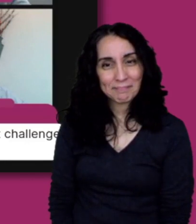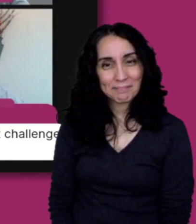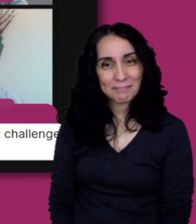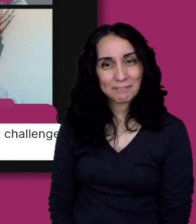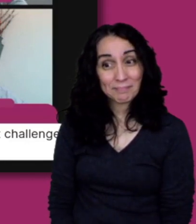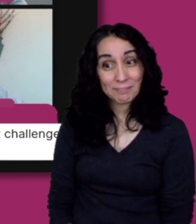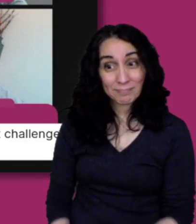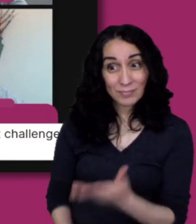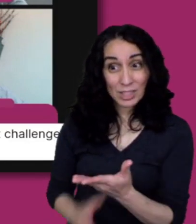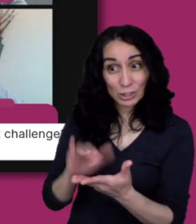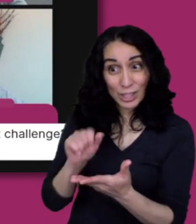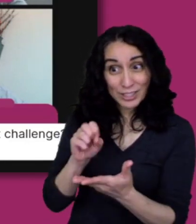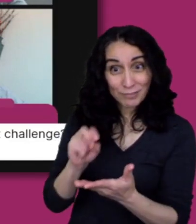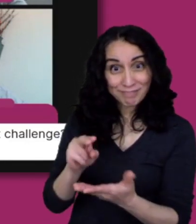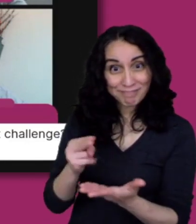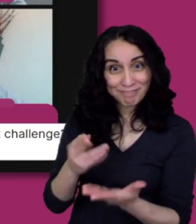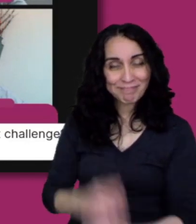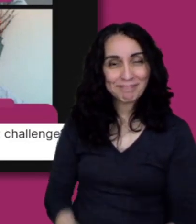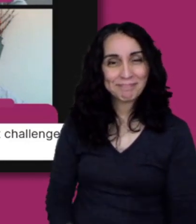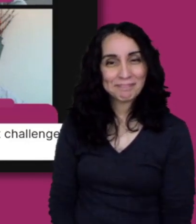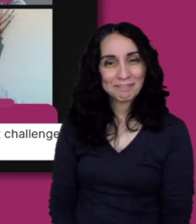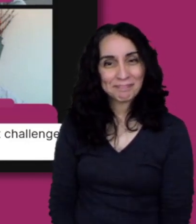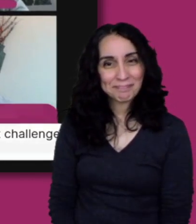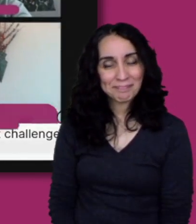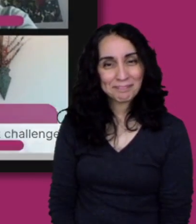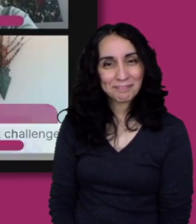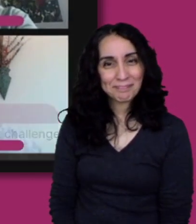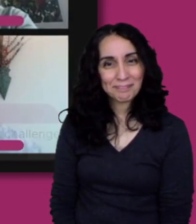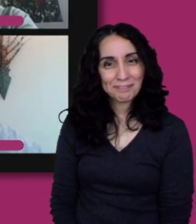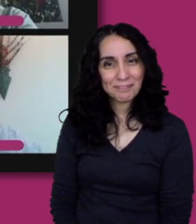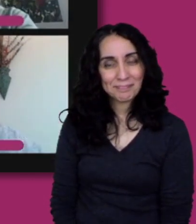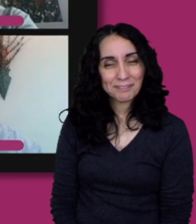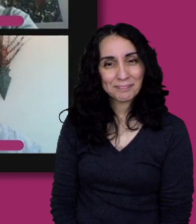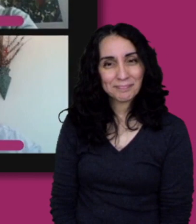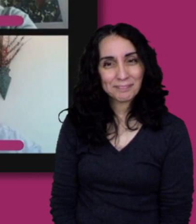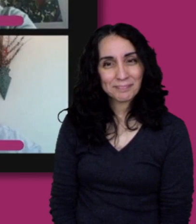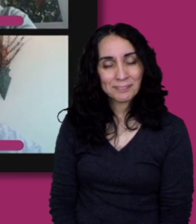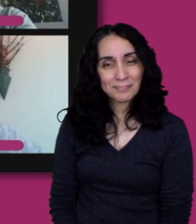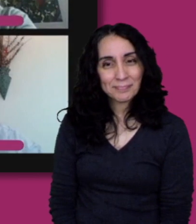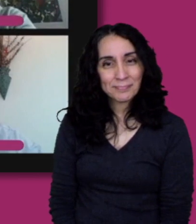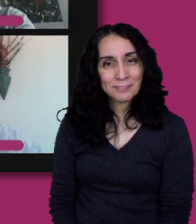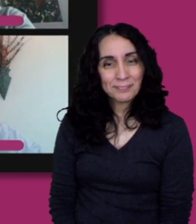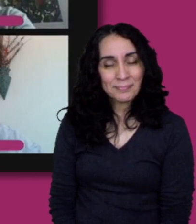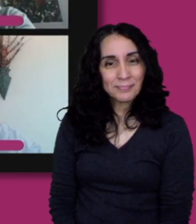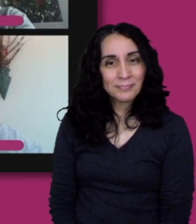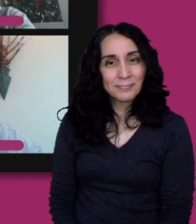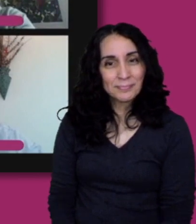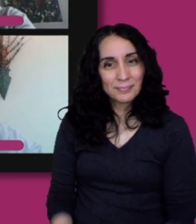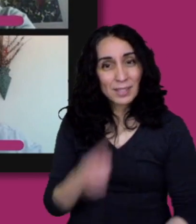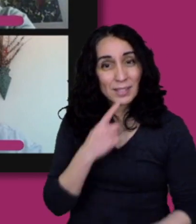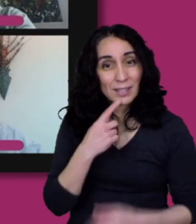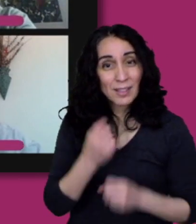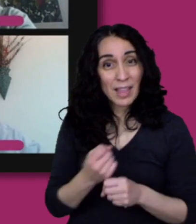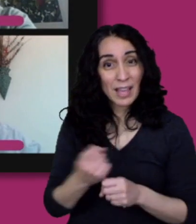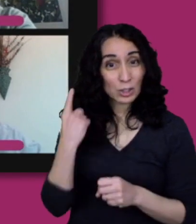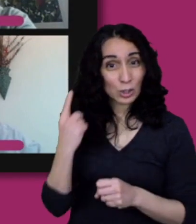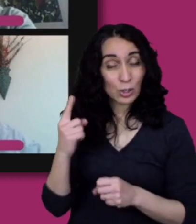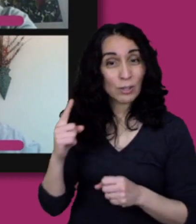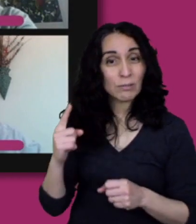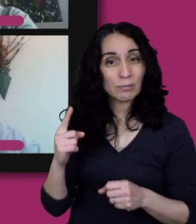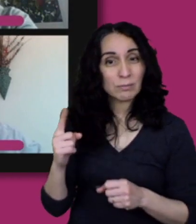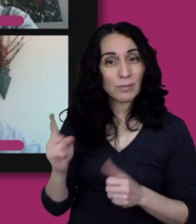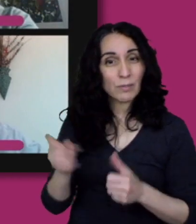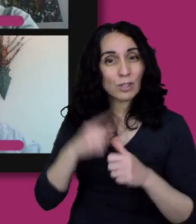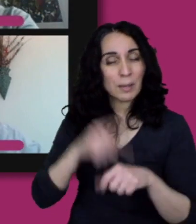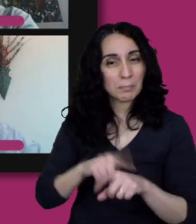date? You want to go ahead, Jason? Sure. I'll go to last year was our first time going to